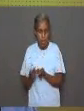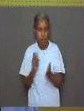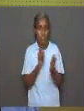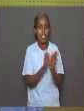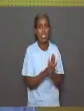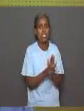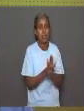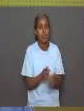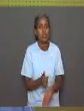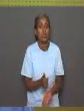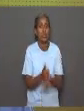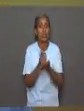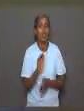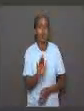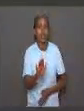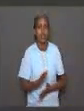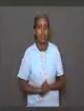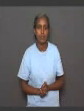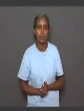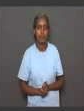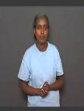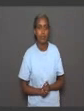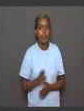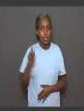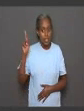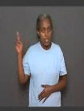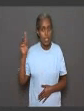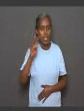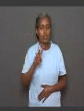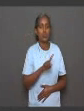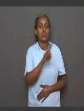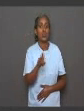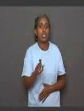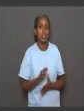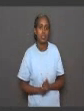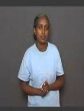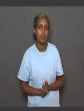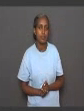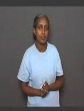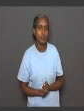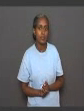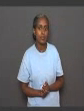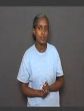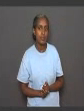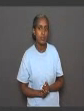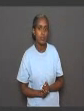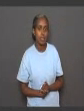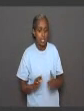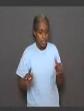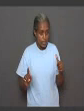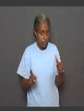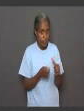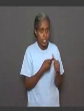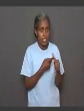examples to help us. Here are two equations. The